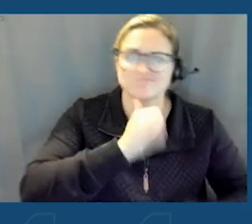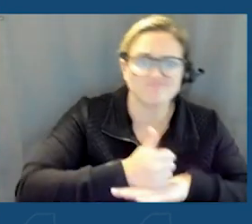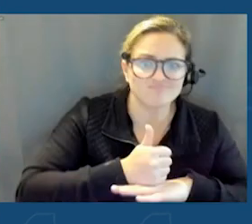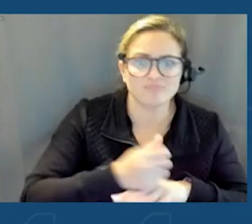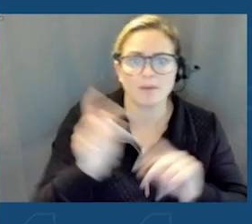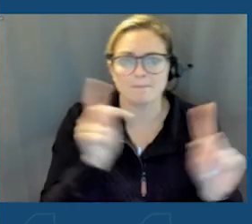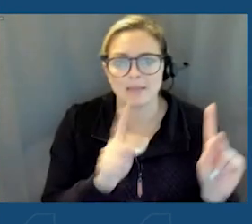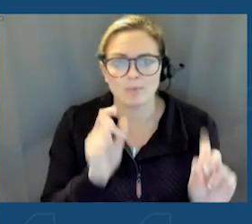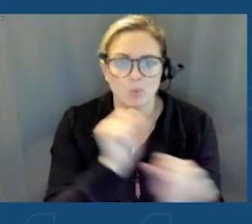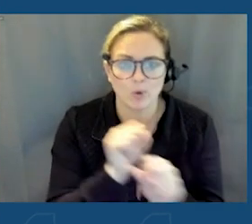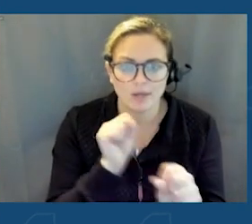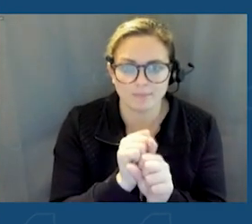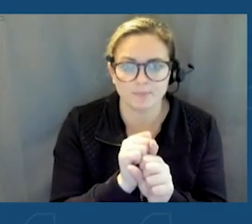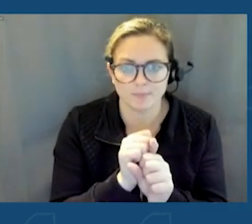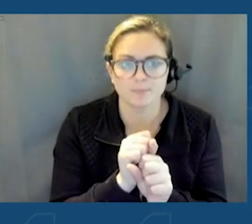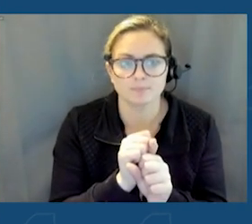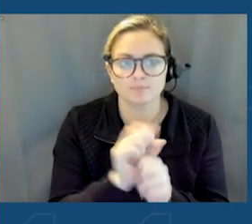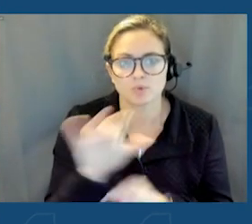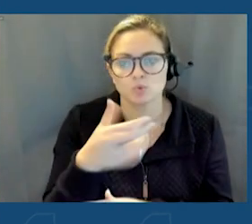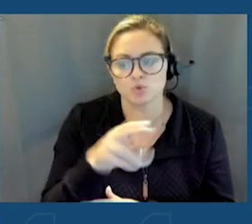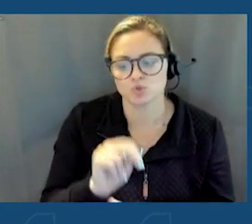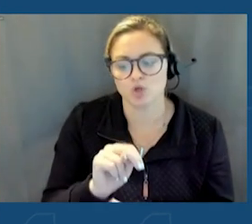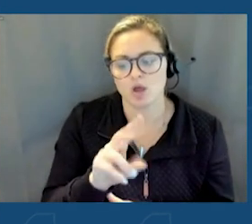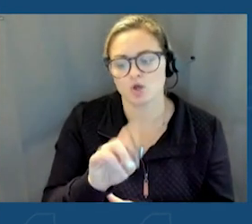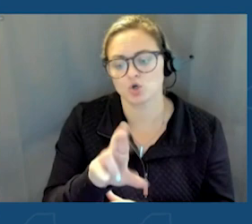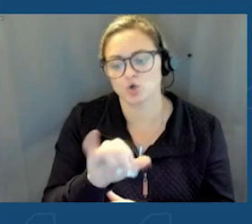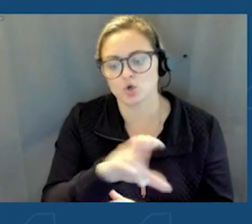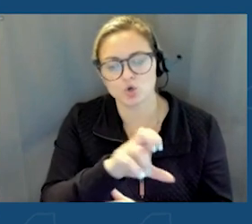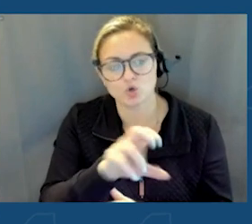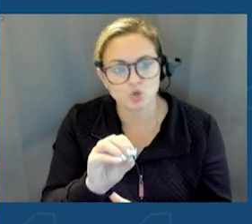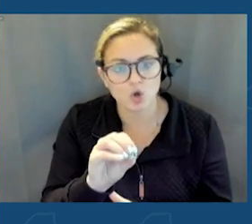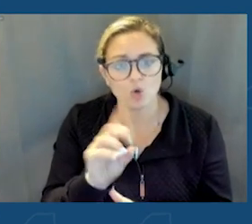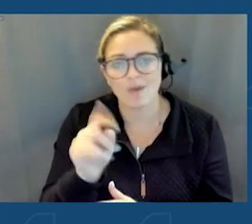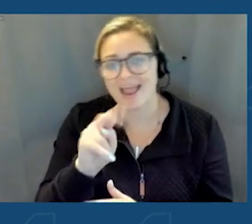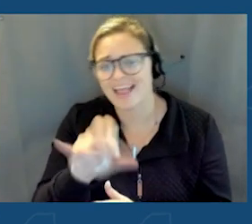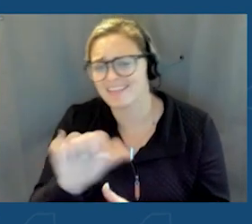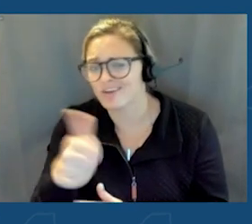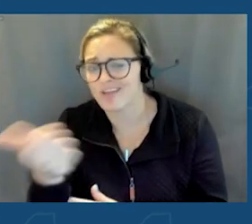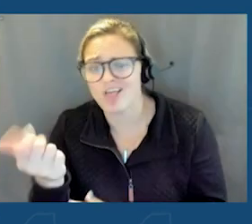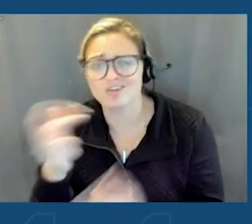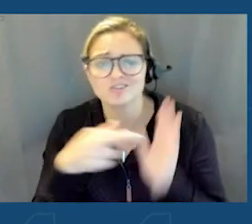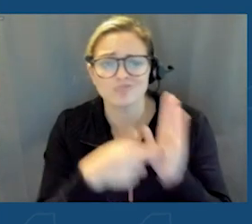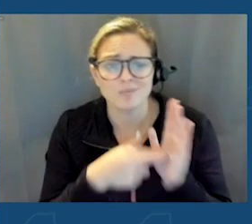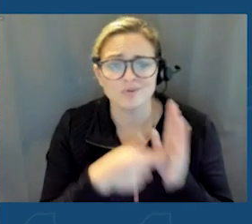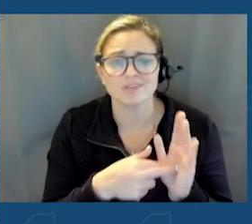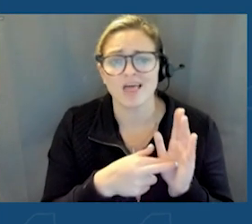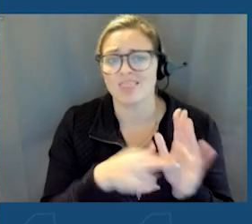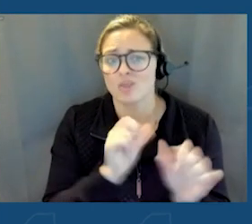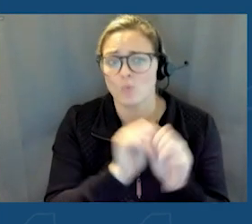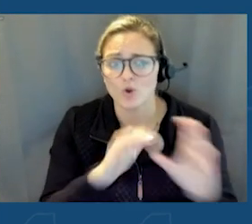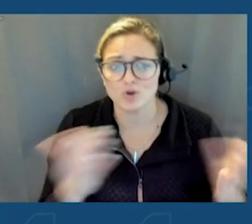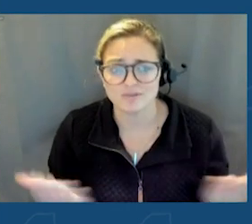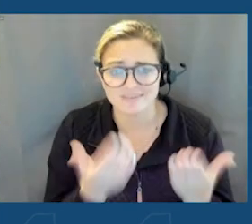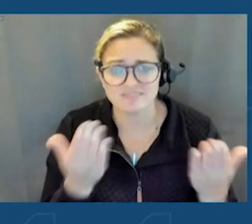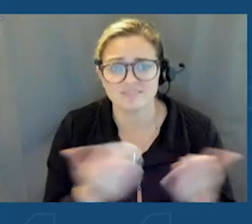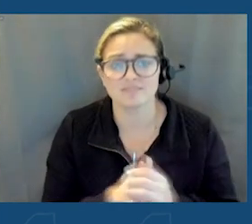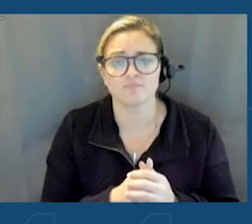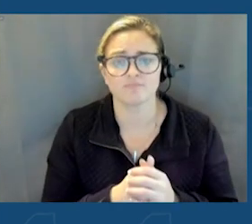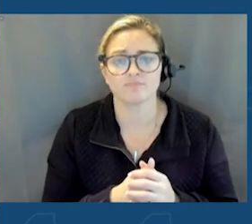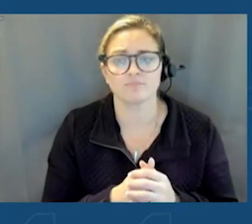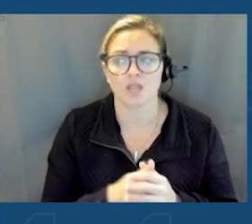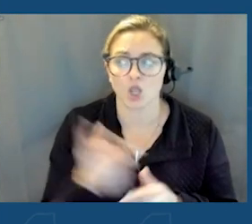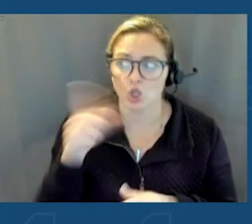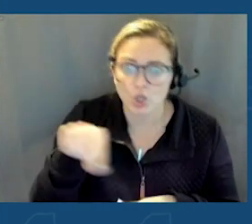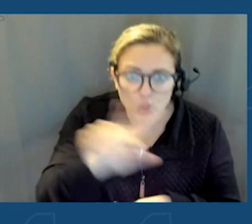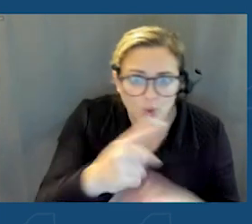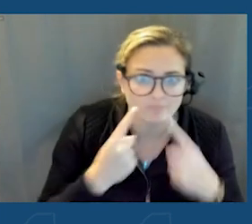labor, to John Durso and Anthony and all these others who represent the great workers here. Well, you did this